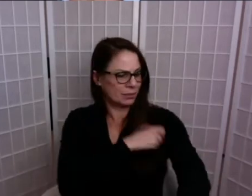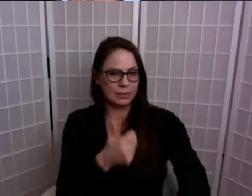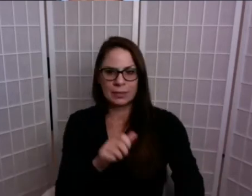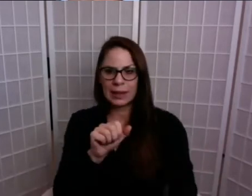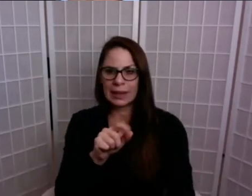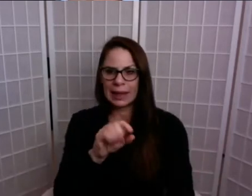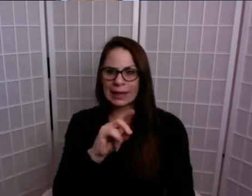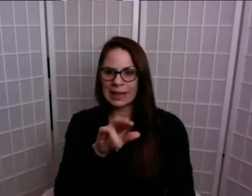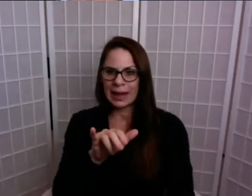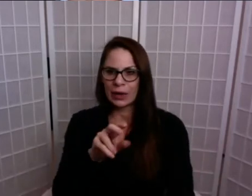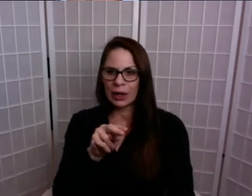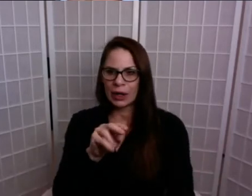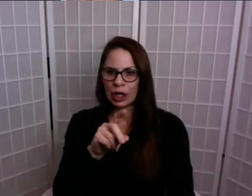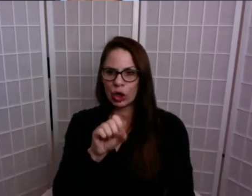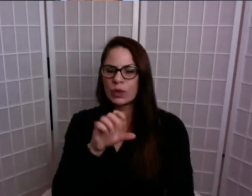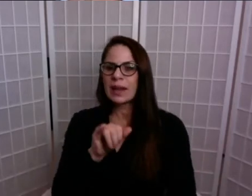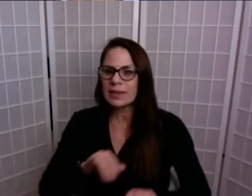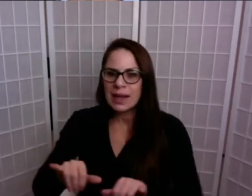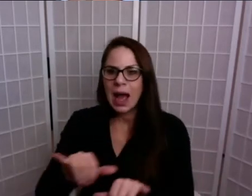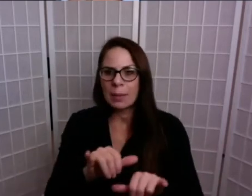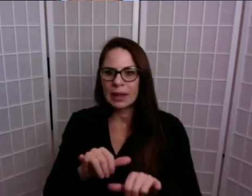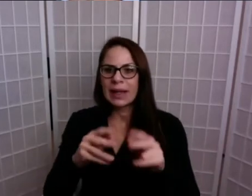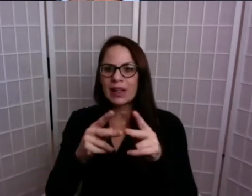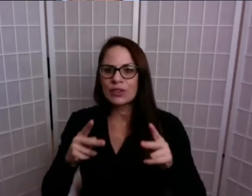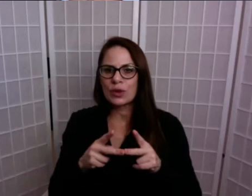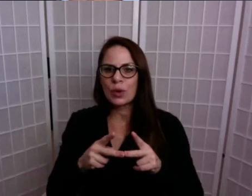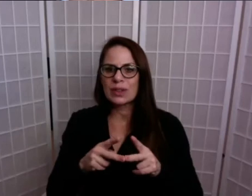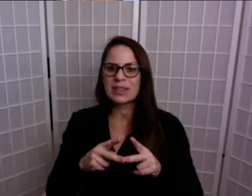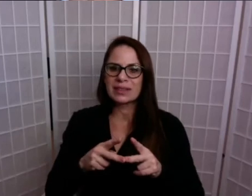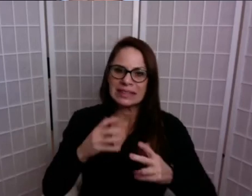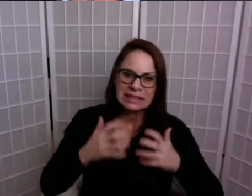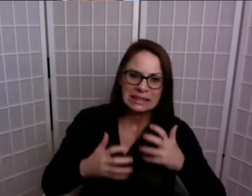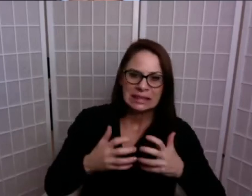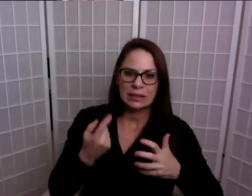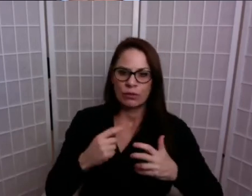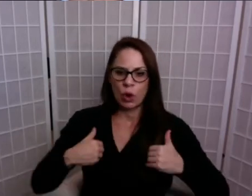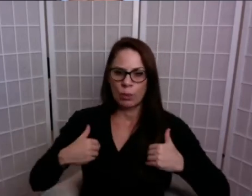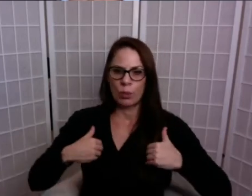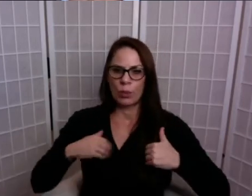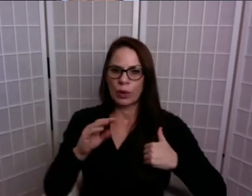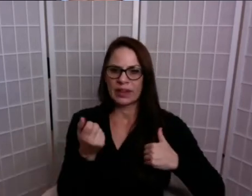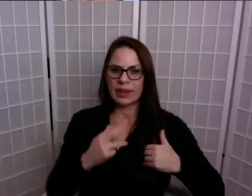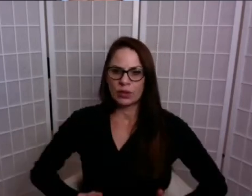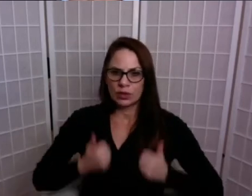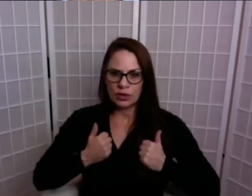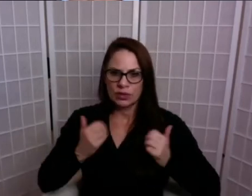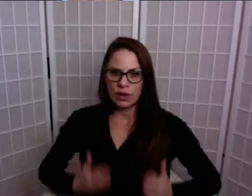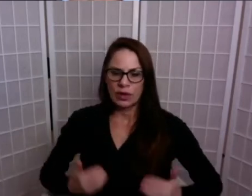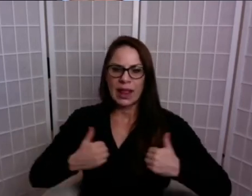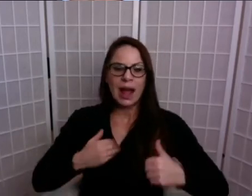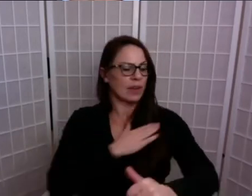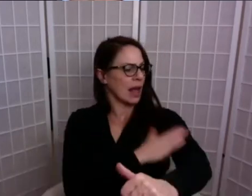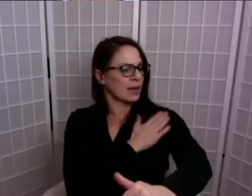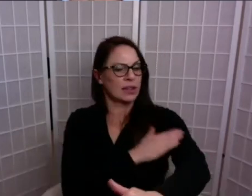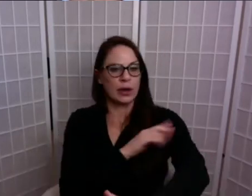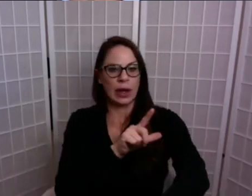is commonly a source of angst for breast cancer survivors who have had axillary lymph node dissections, where they're often